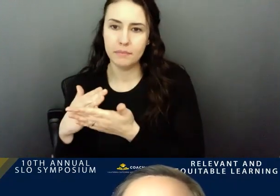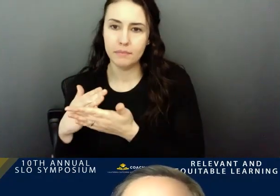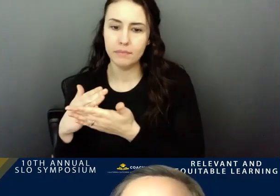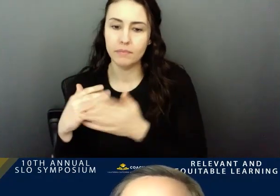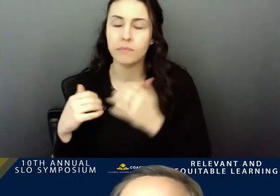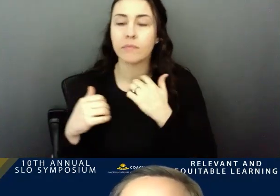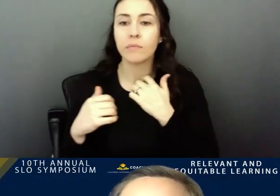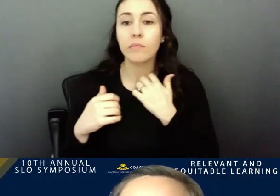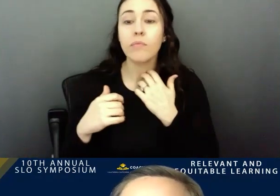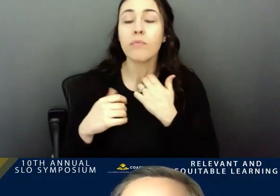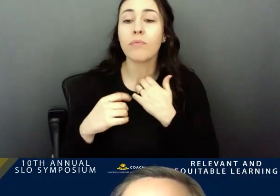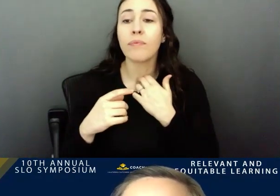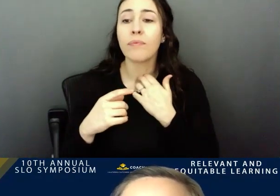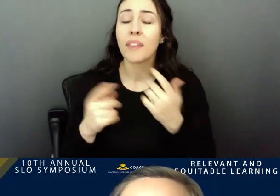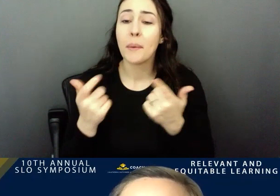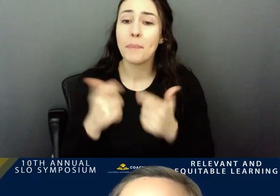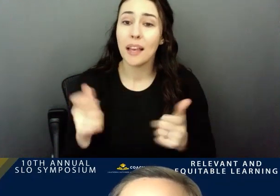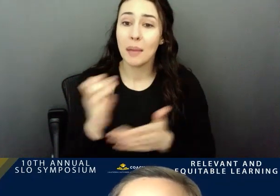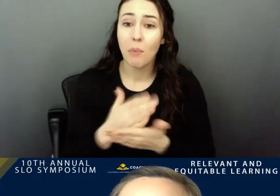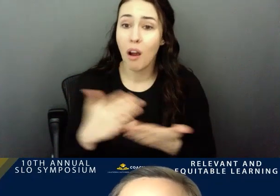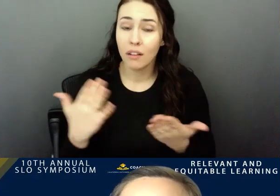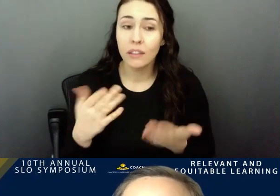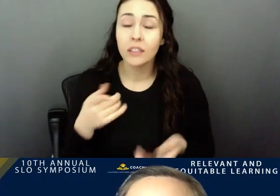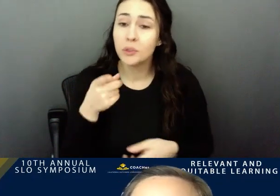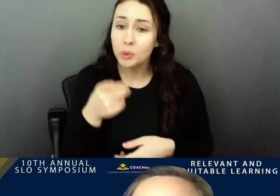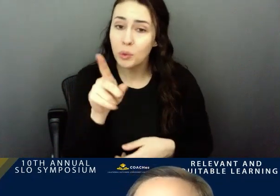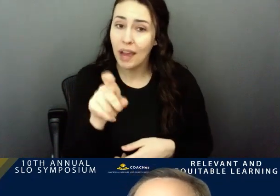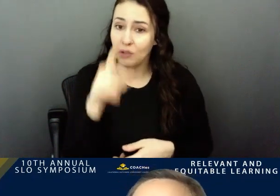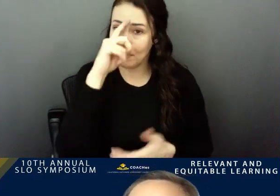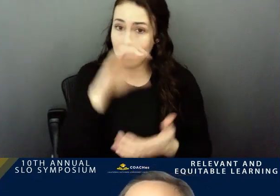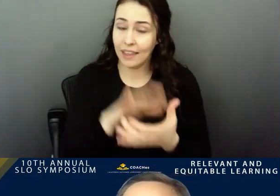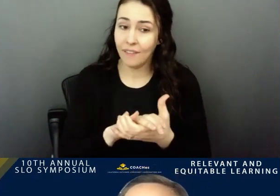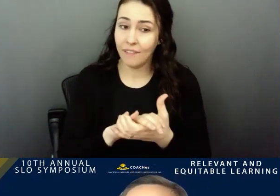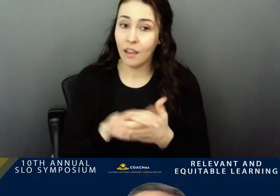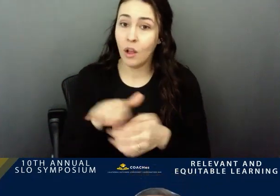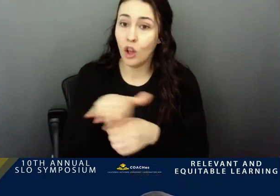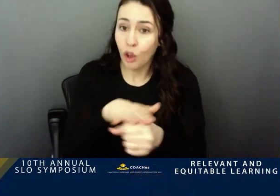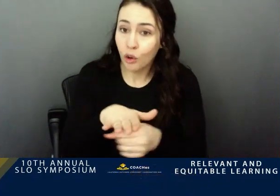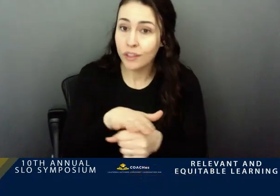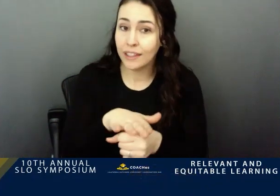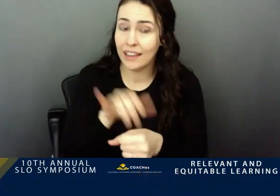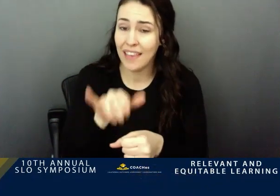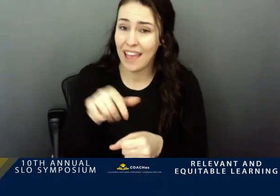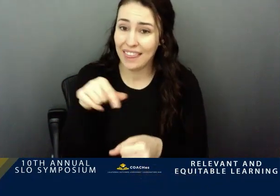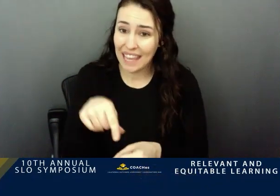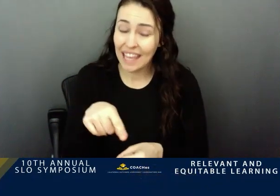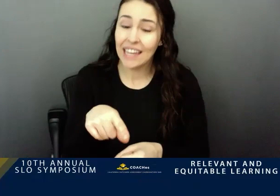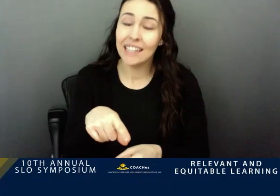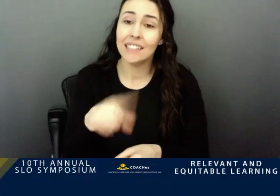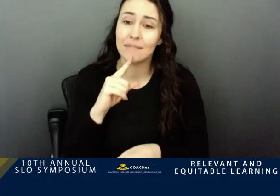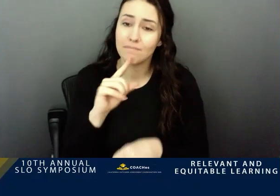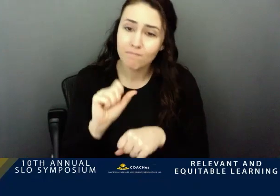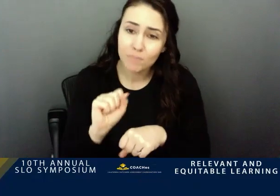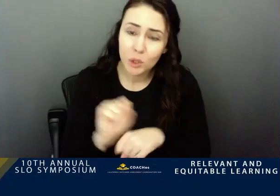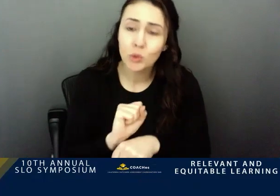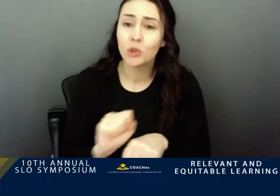it is you have to believe locally that this is really truly an exercise about that